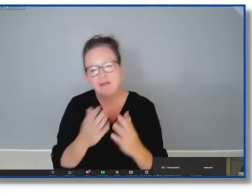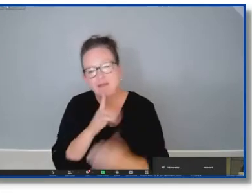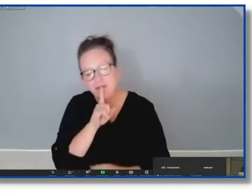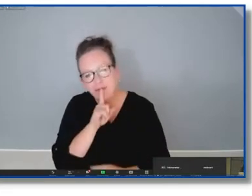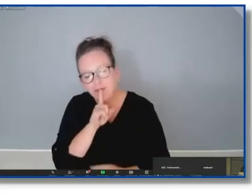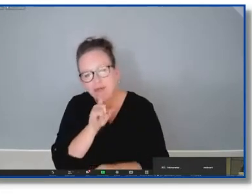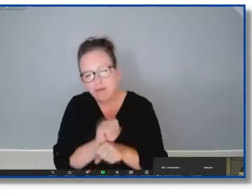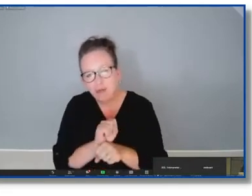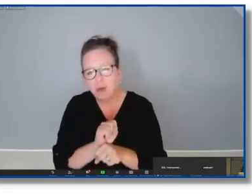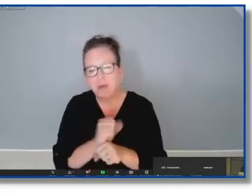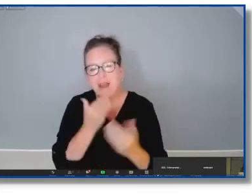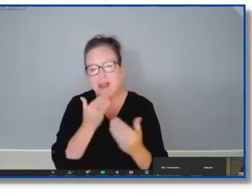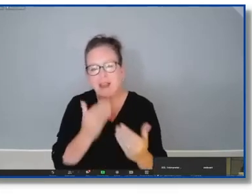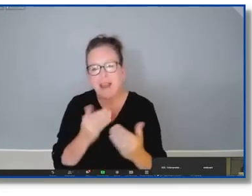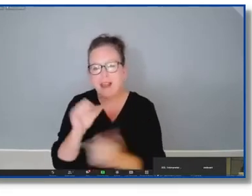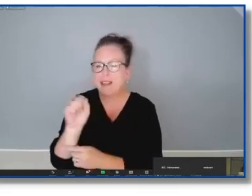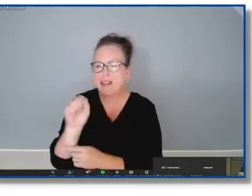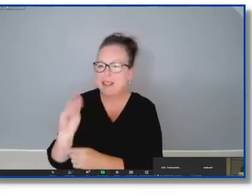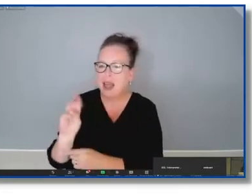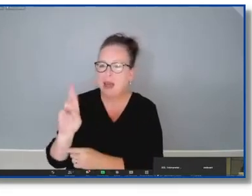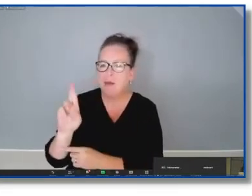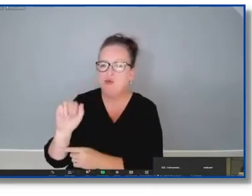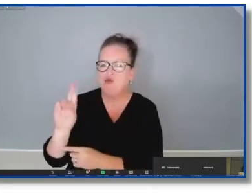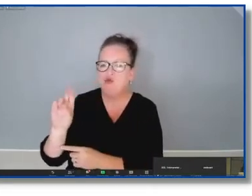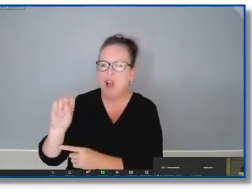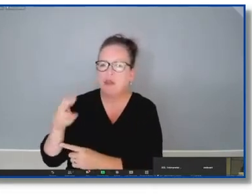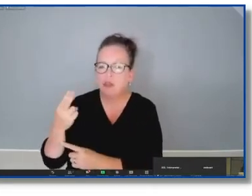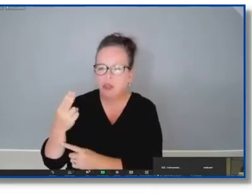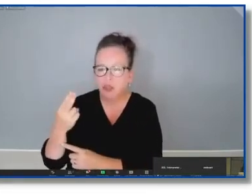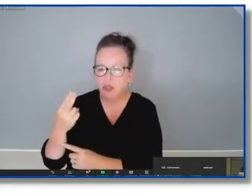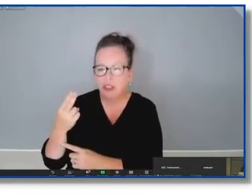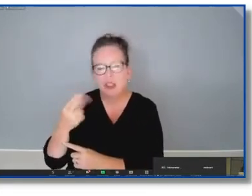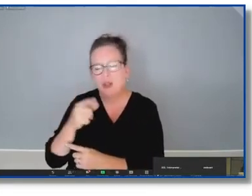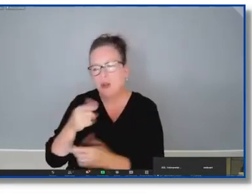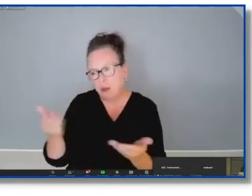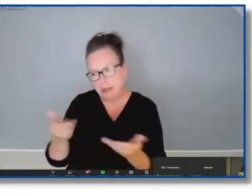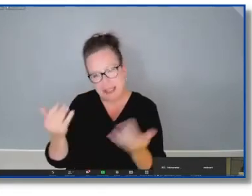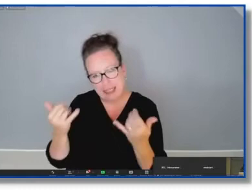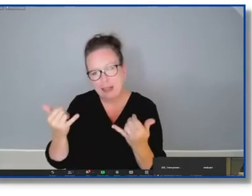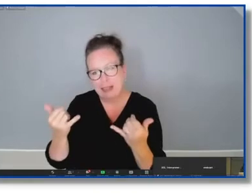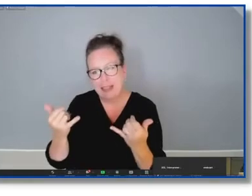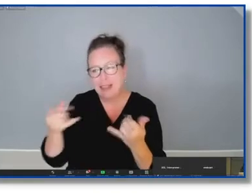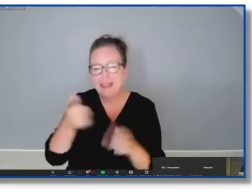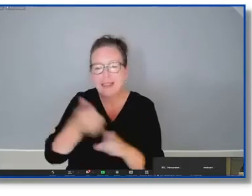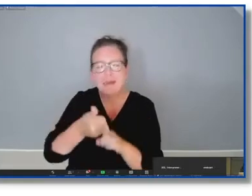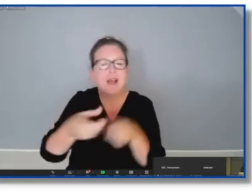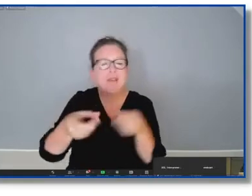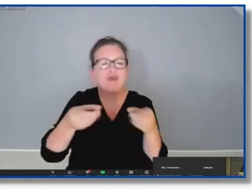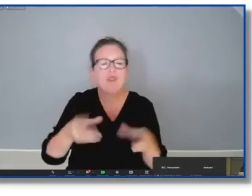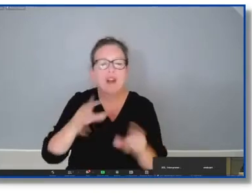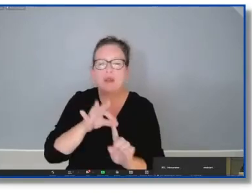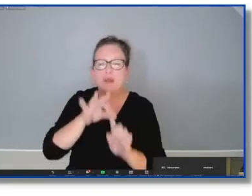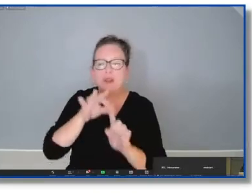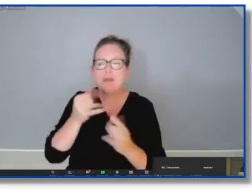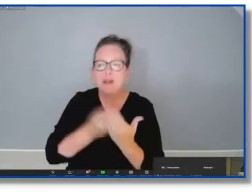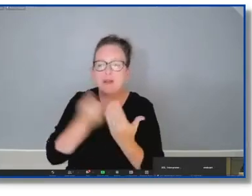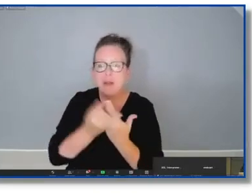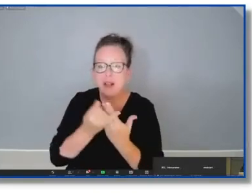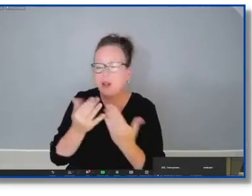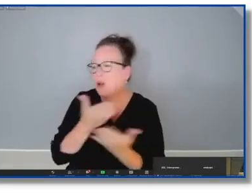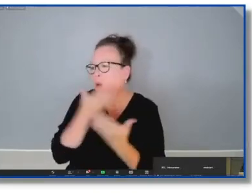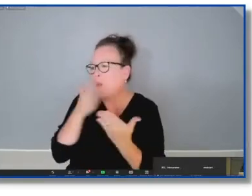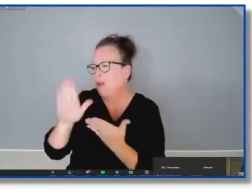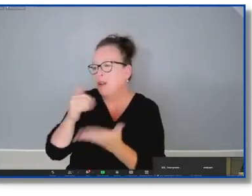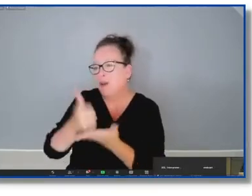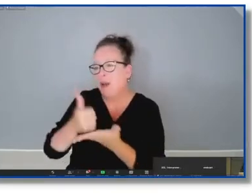Sam Rausch, who's also here today, from Tanya Bonagdar Gallery, who is the director of special projects, without whom this project would just